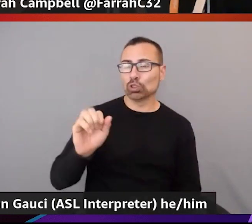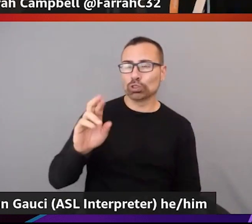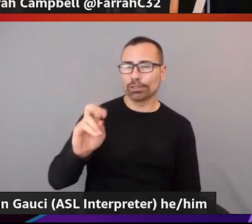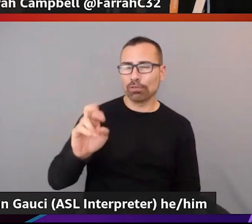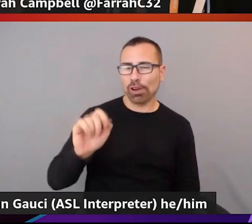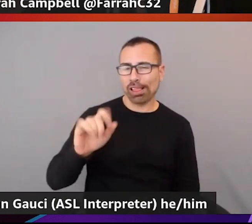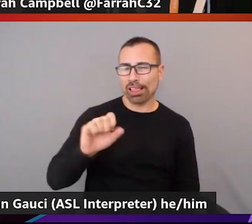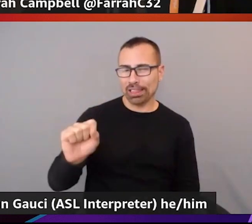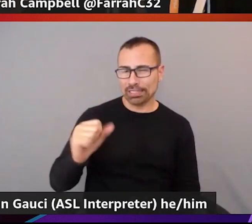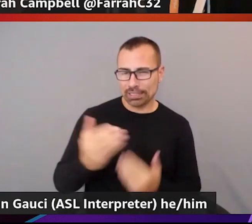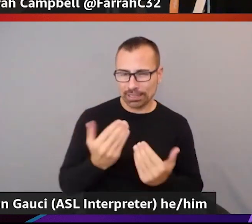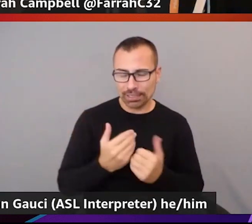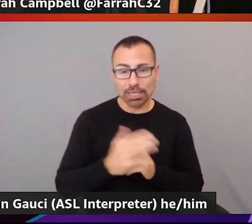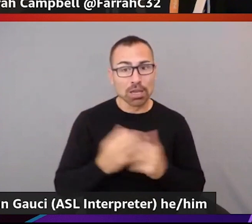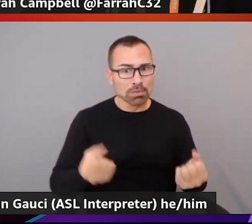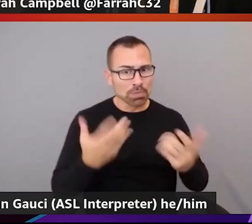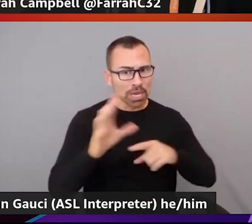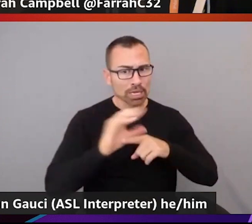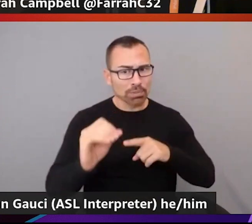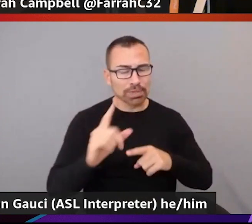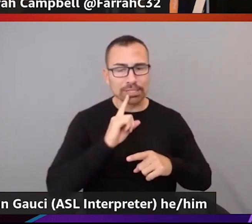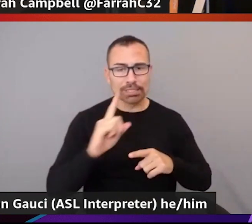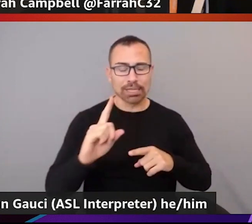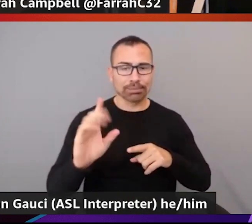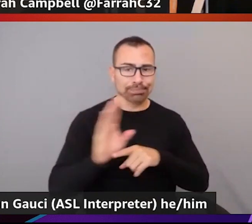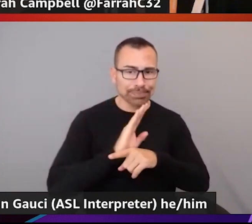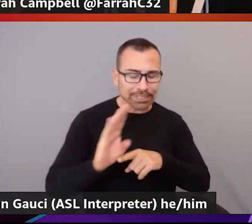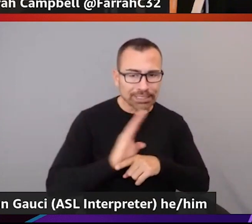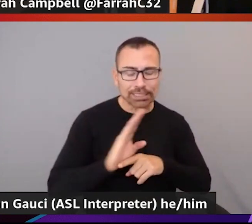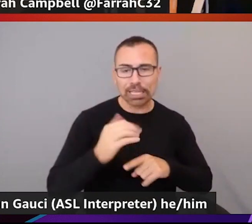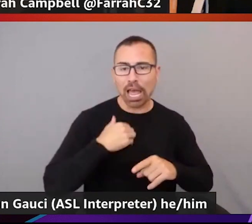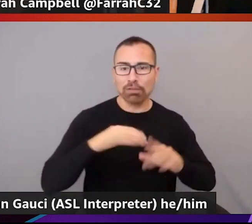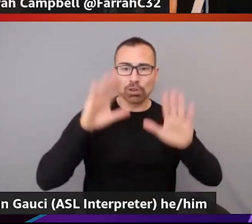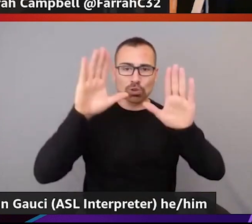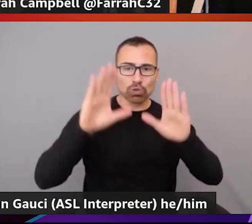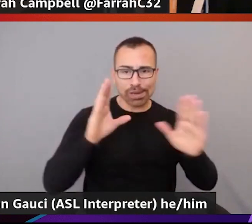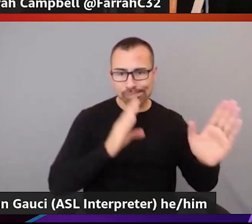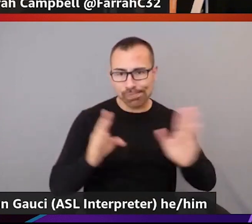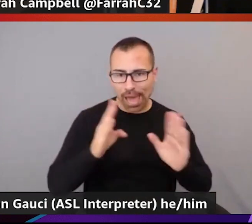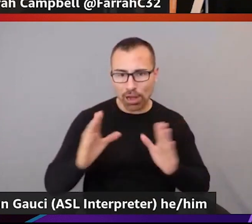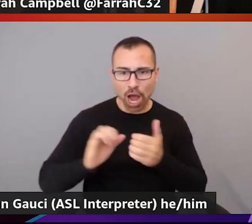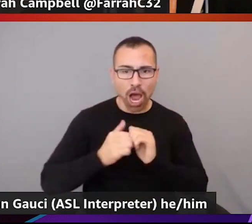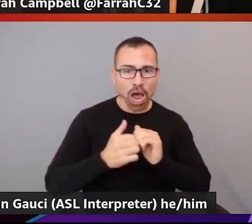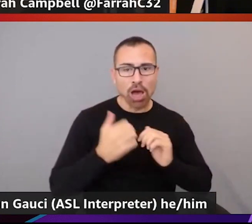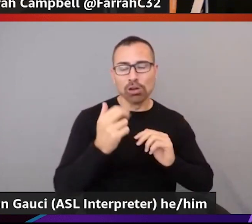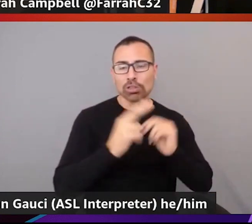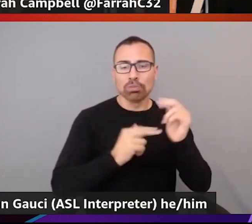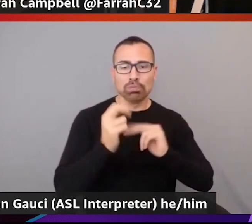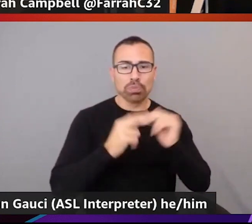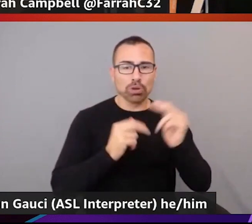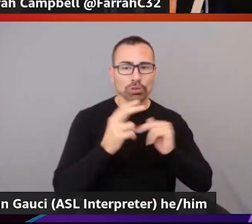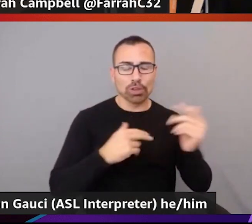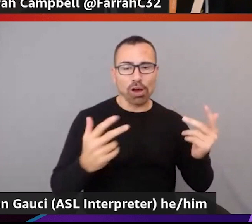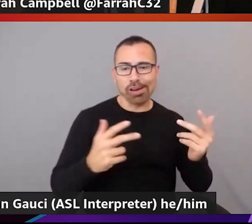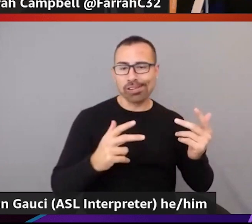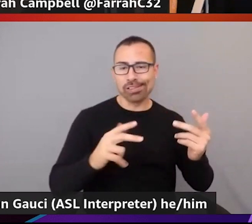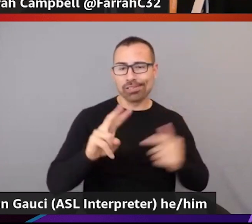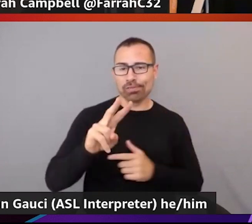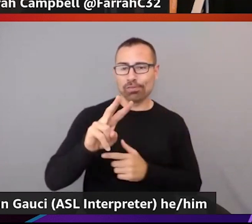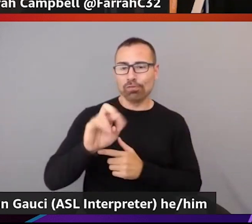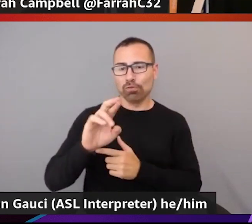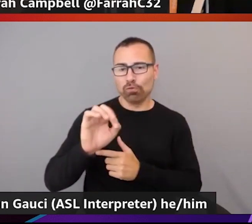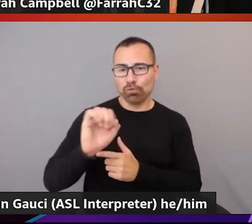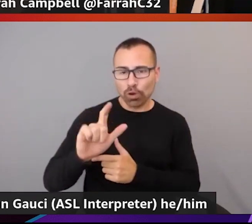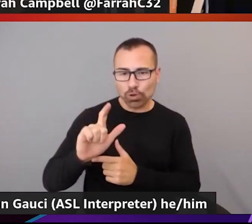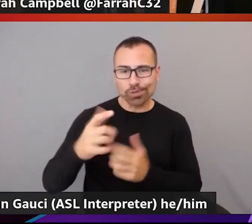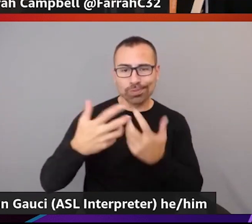they've come up with a great pattern on how to build on whether it's bare metal, virtual machines, etc. And some of these newer concepts